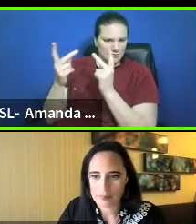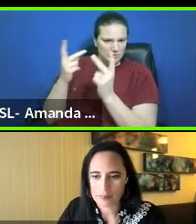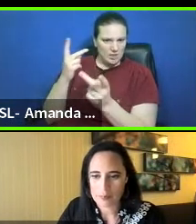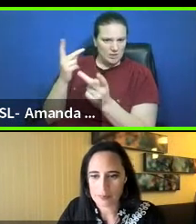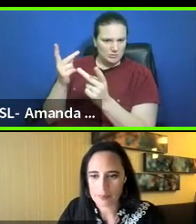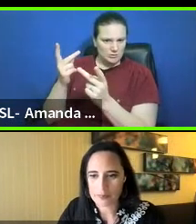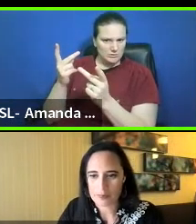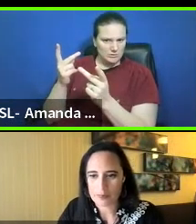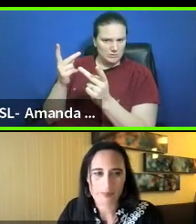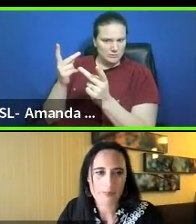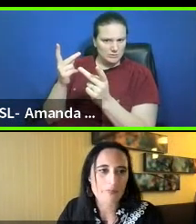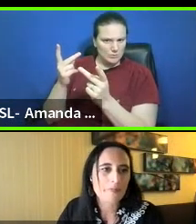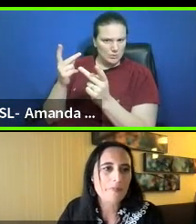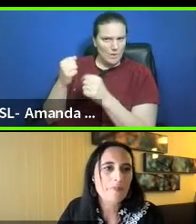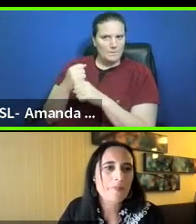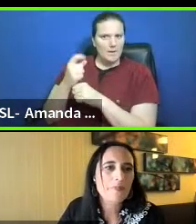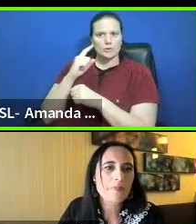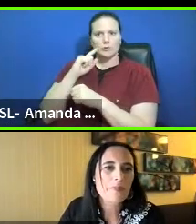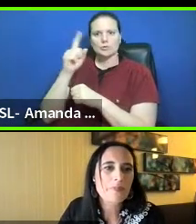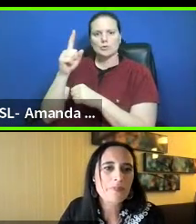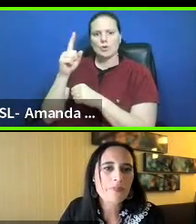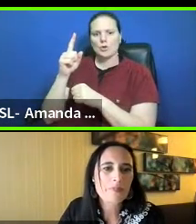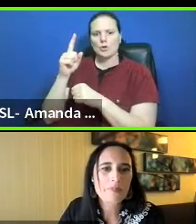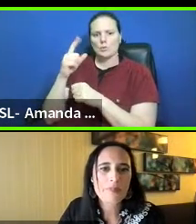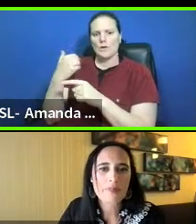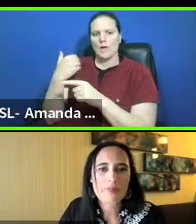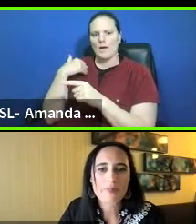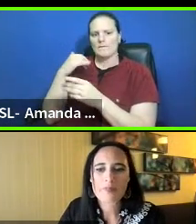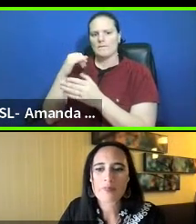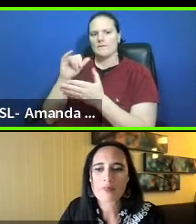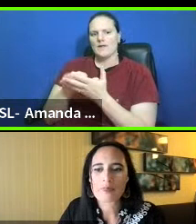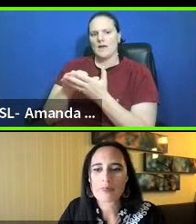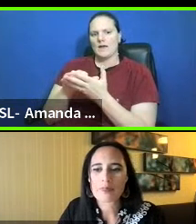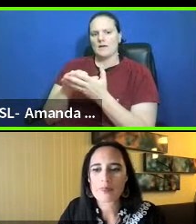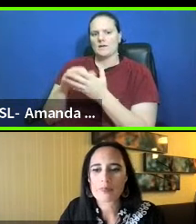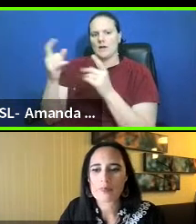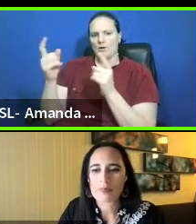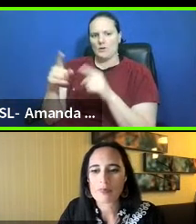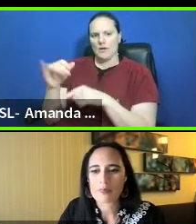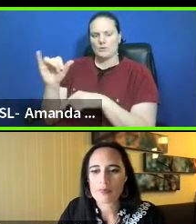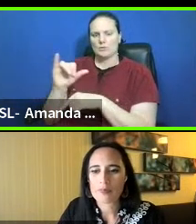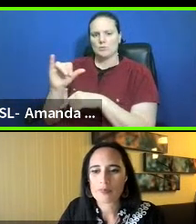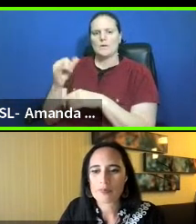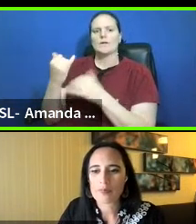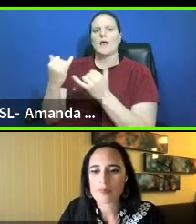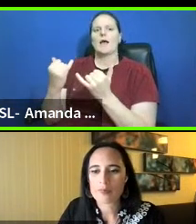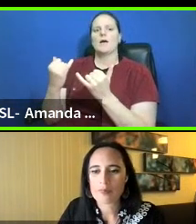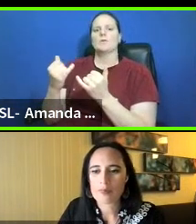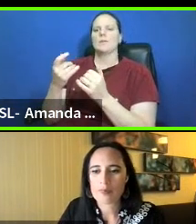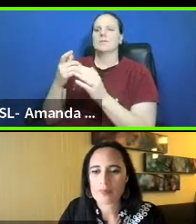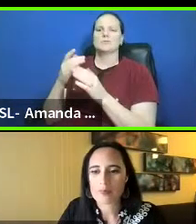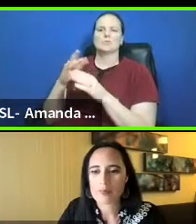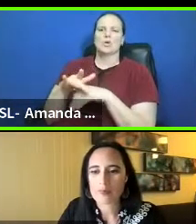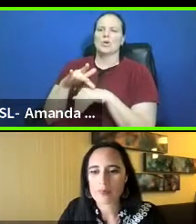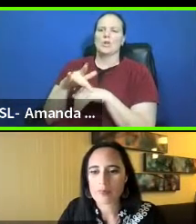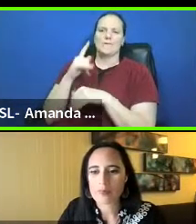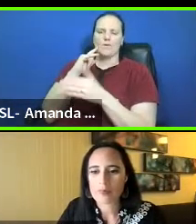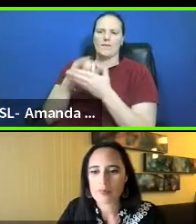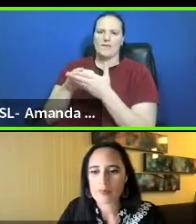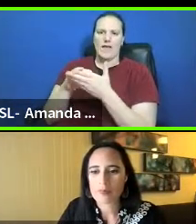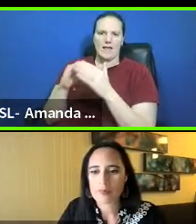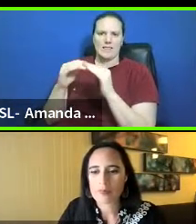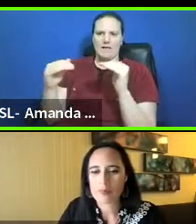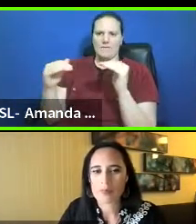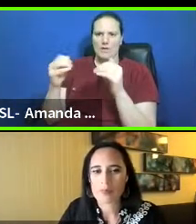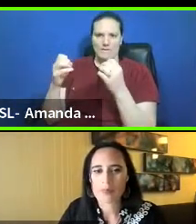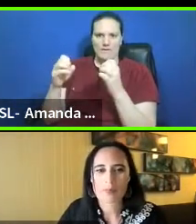we will make sure that we're putting that towards the ones that we are narrowing down to. At this point, it might be premature to put in that level of effort, but we